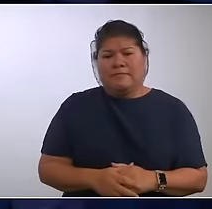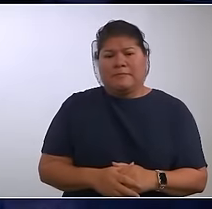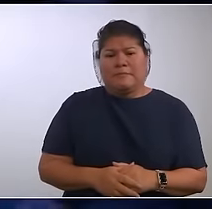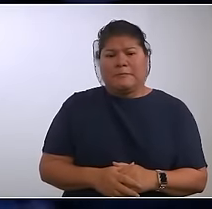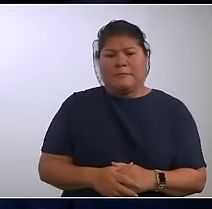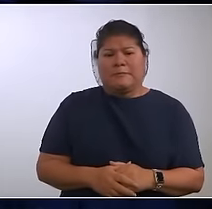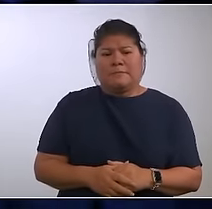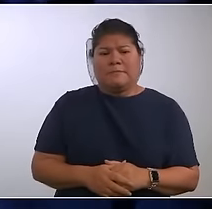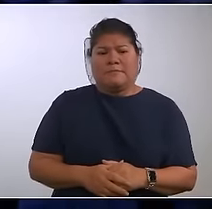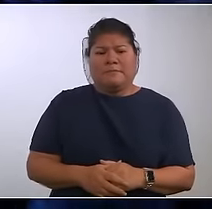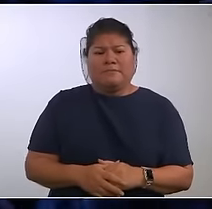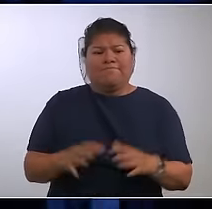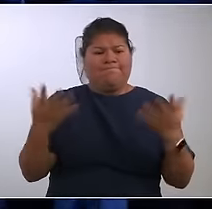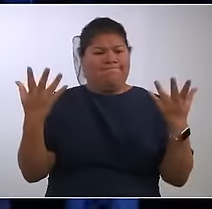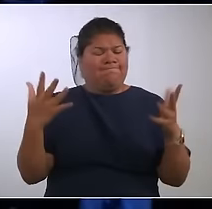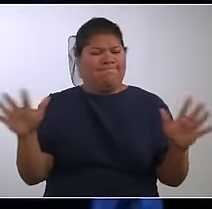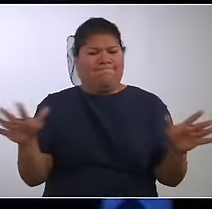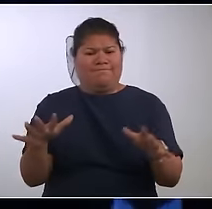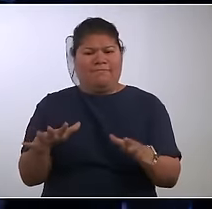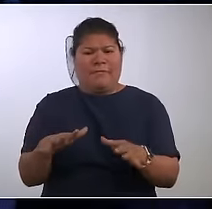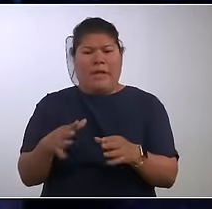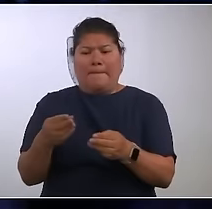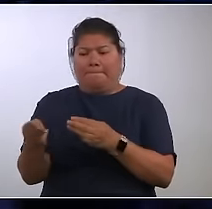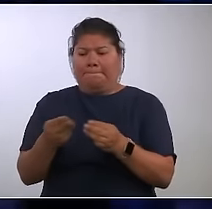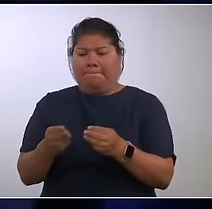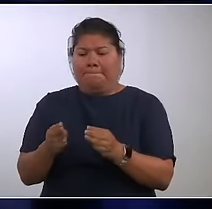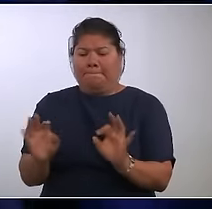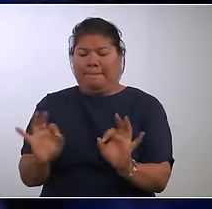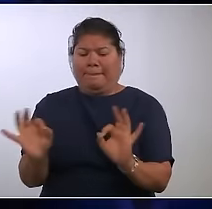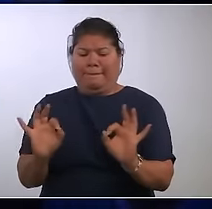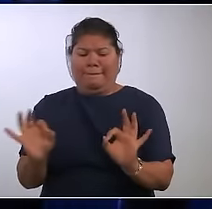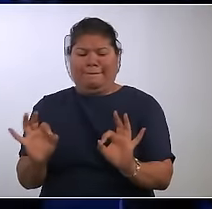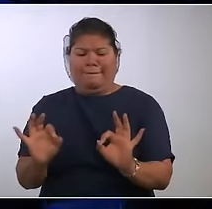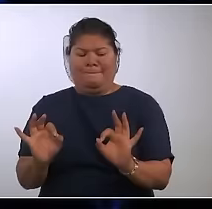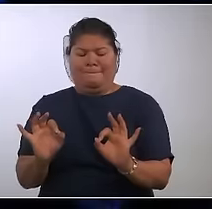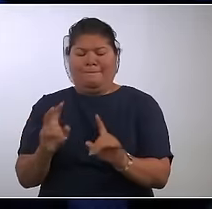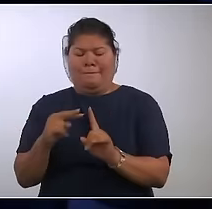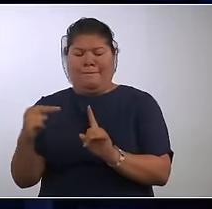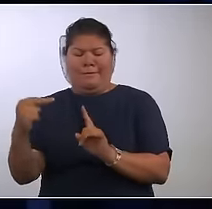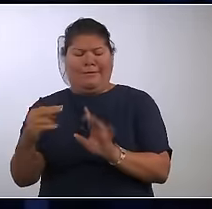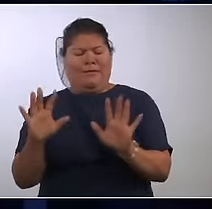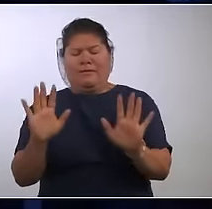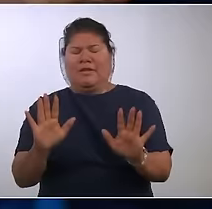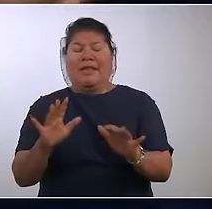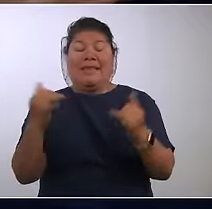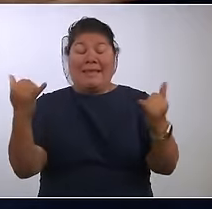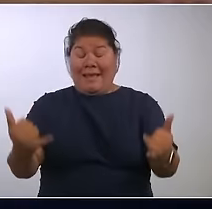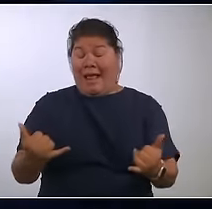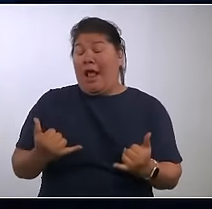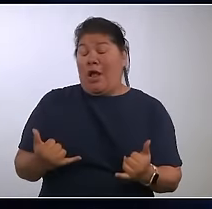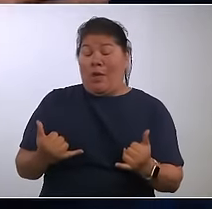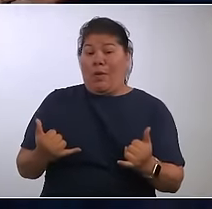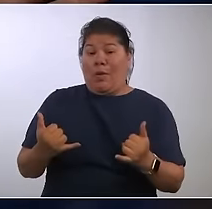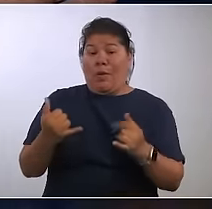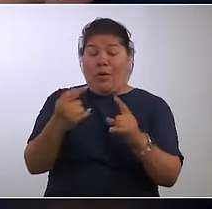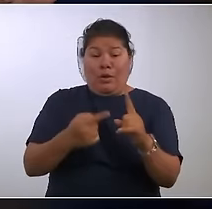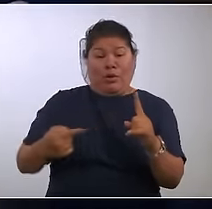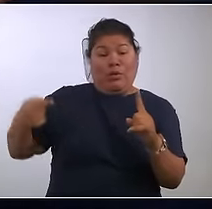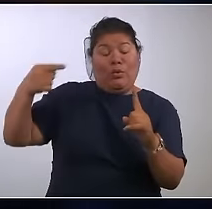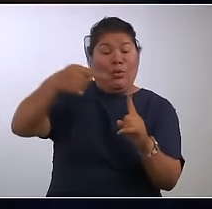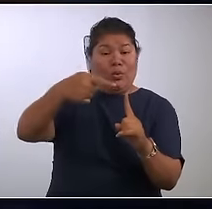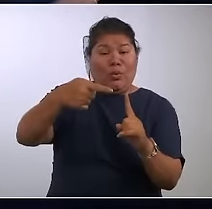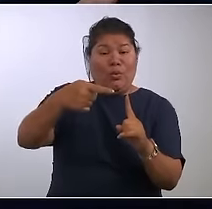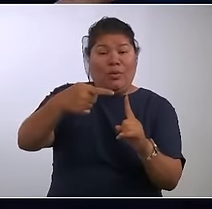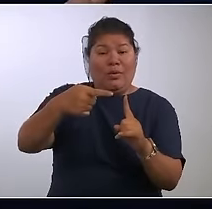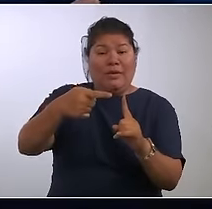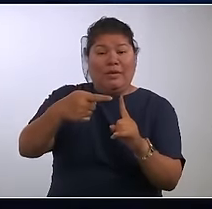Ya no más. No more. Ministerios periferales. Peripheral ministries. Ahora. Now. La misión. The